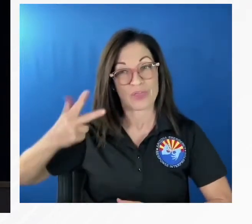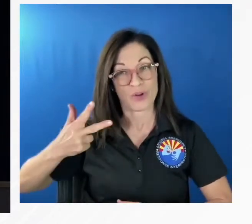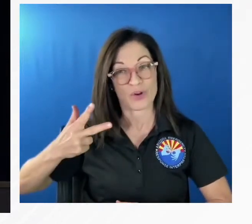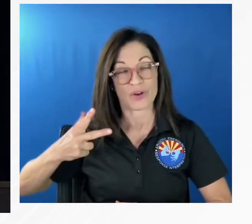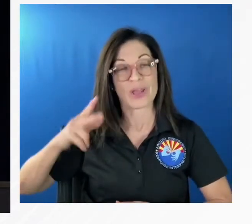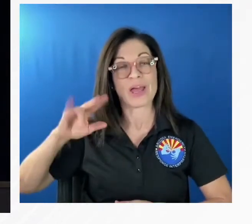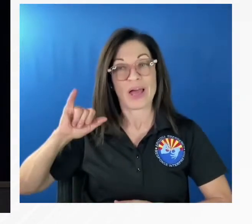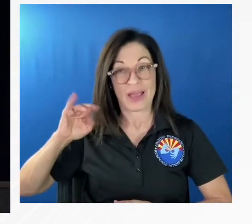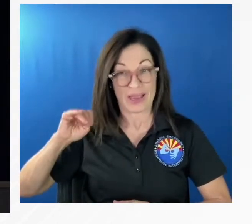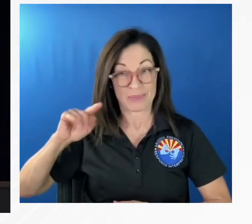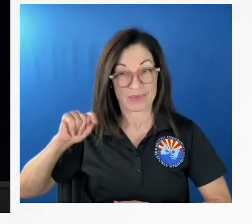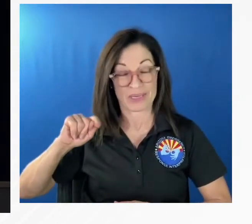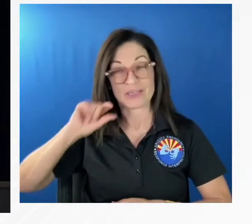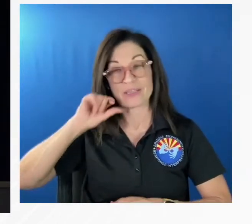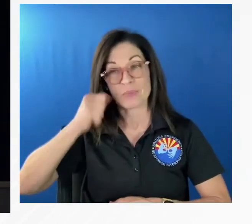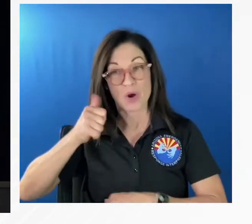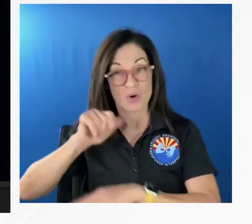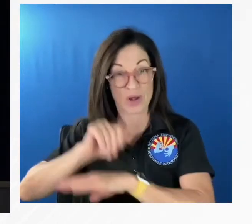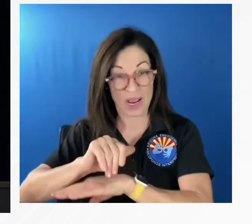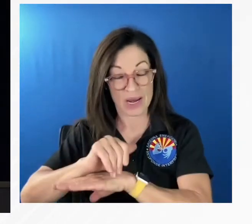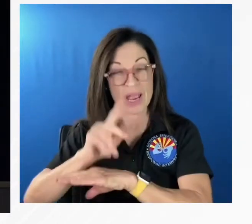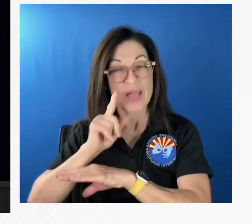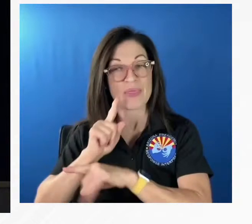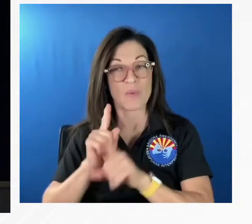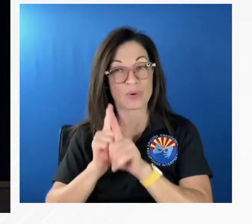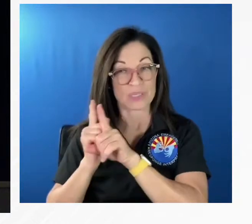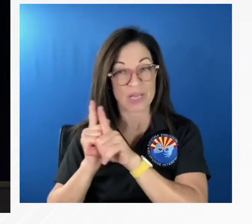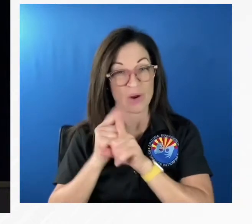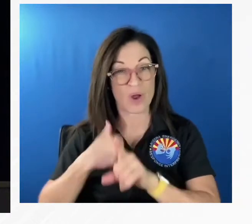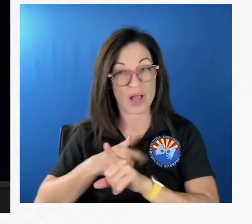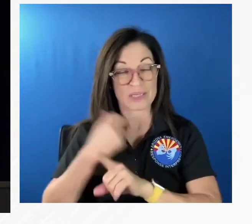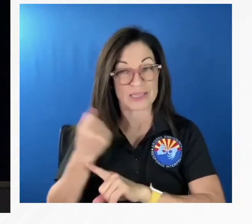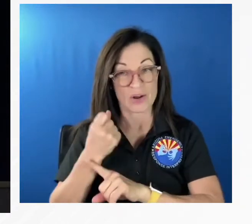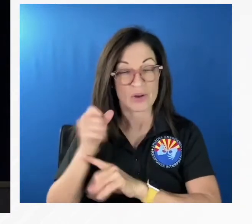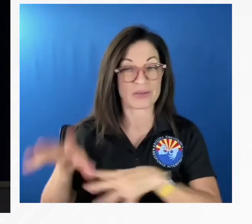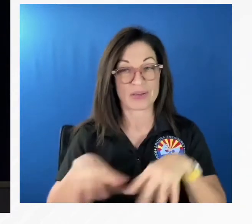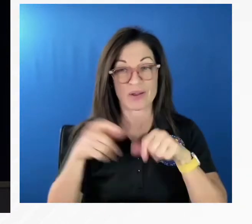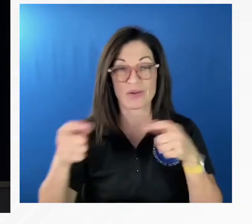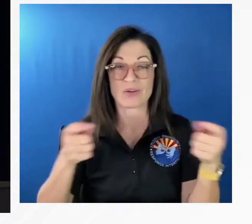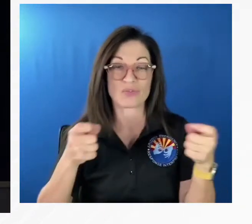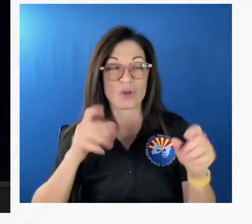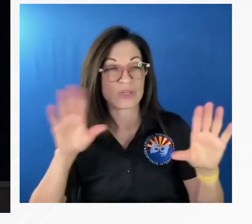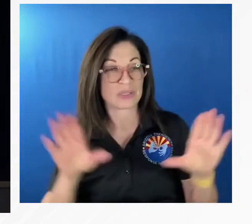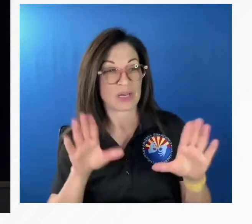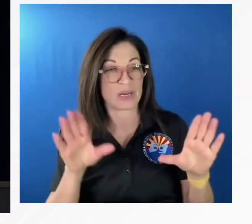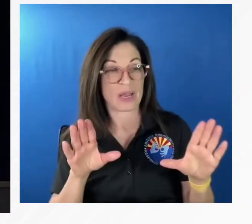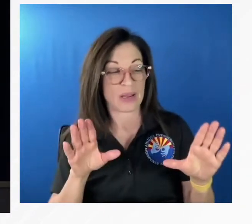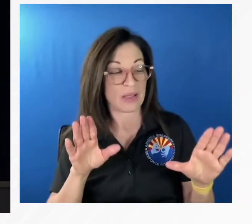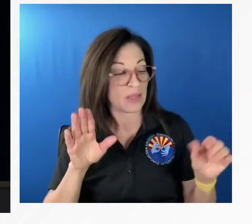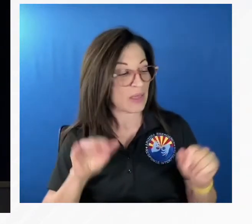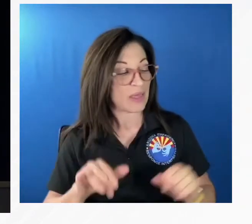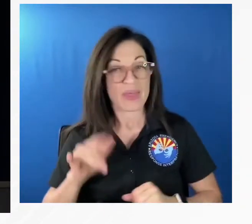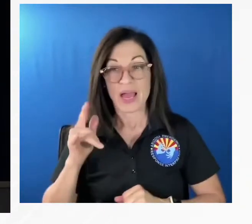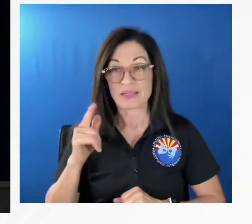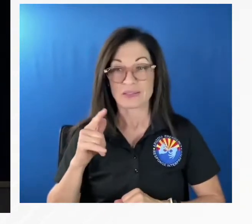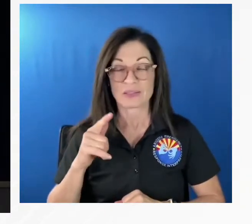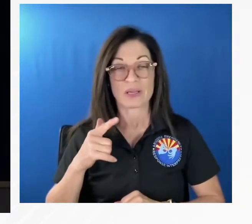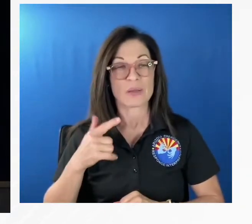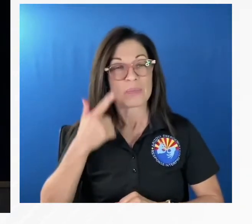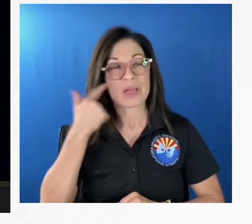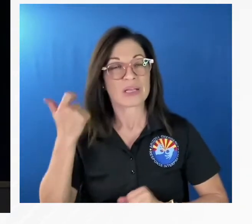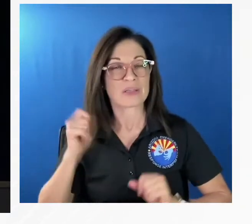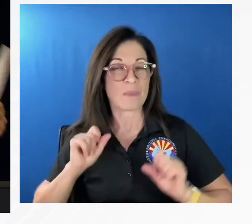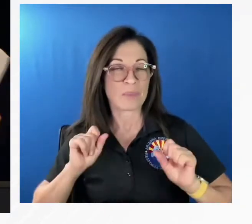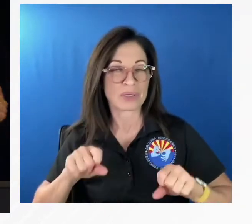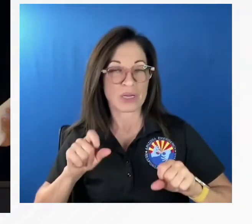tomorrow evening. They're going to shadow on Saturday and take control on Sunday. And that really has to do with the potential that if something were to